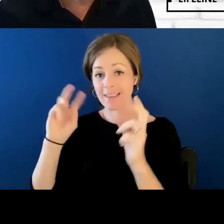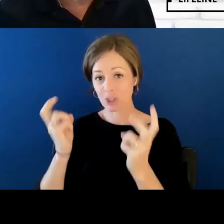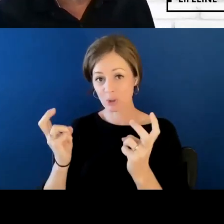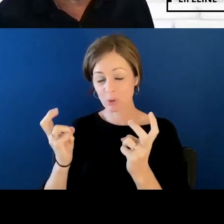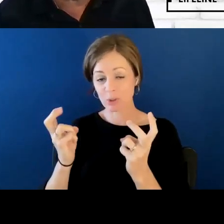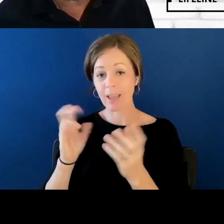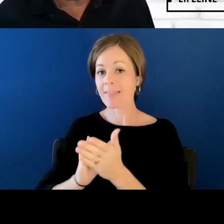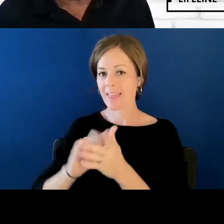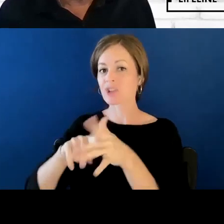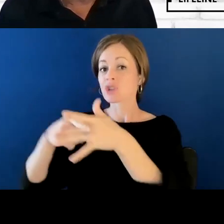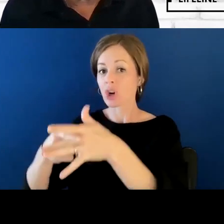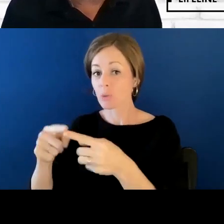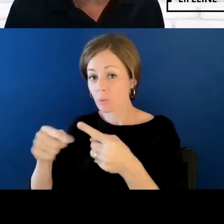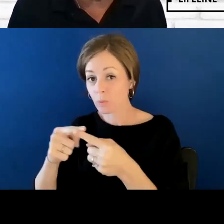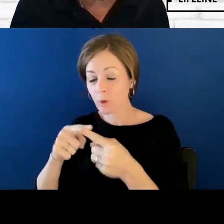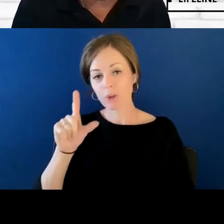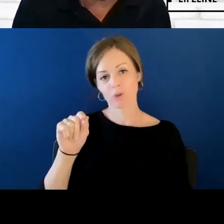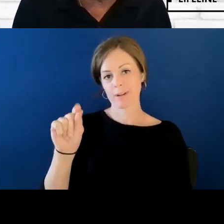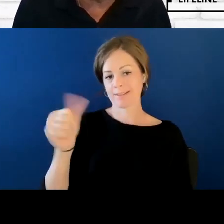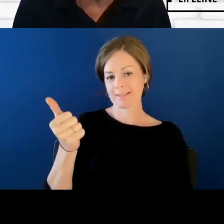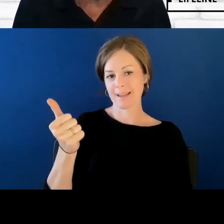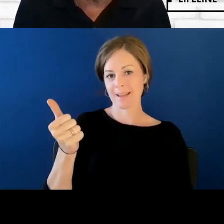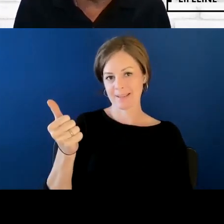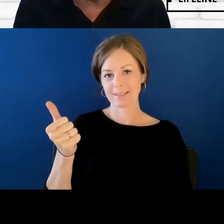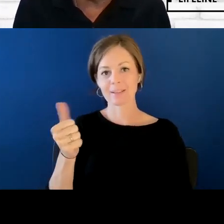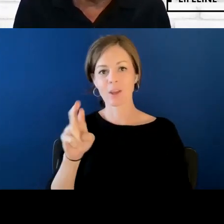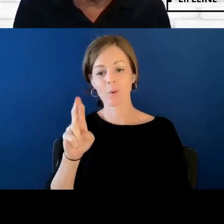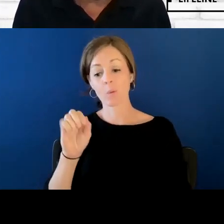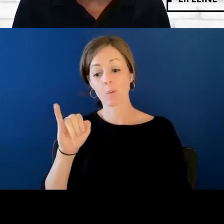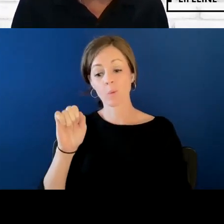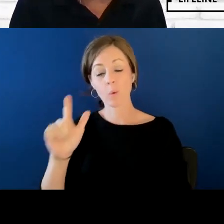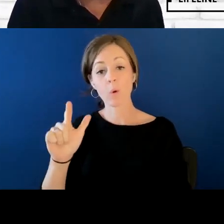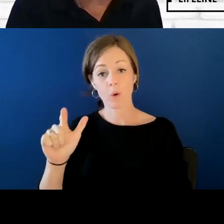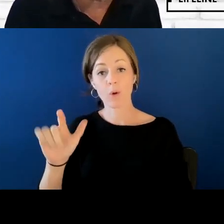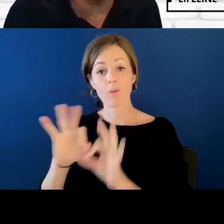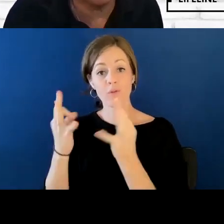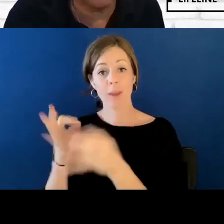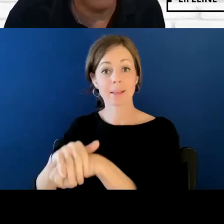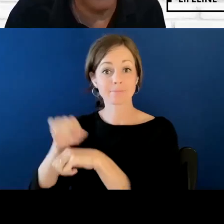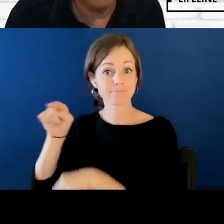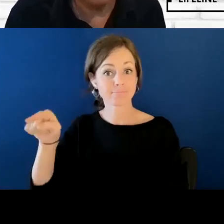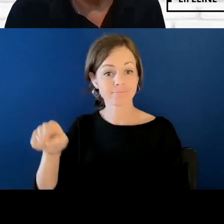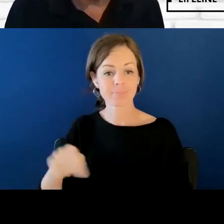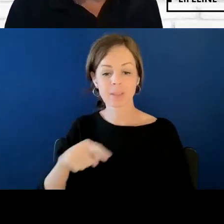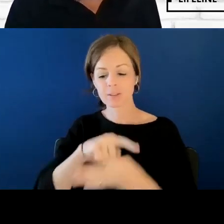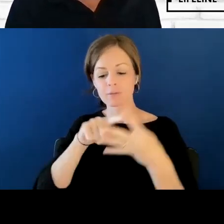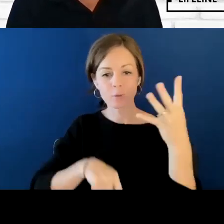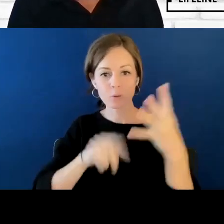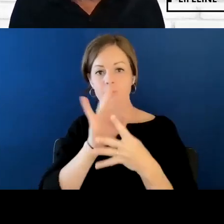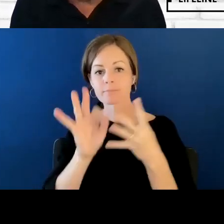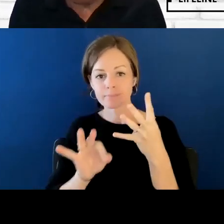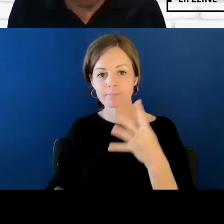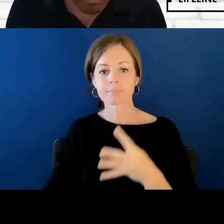in 2010 by the British royal family? You see your four choices there.